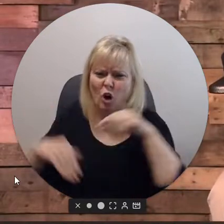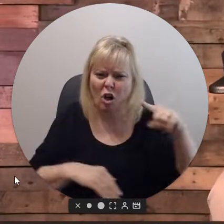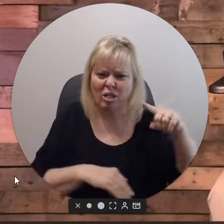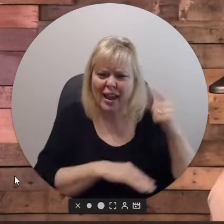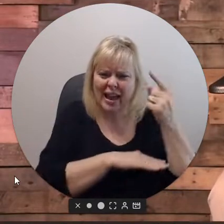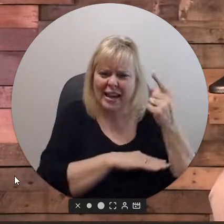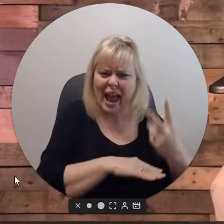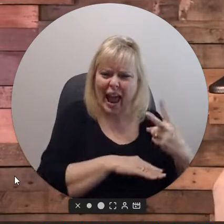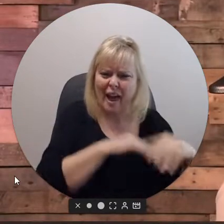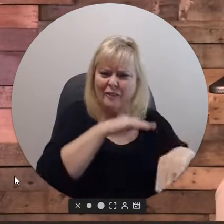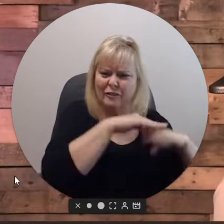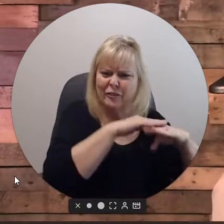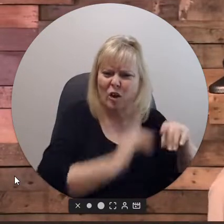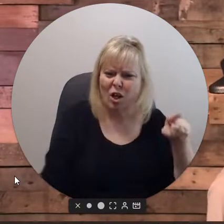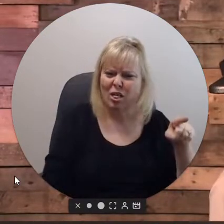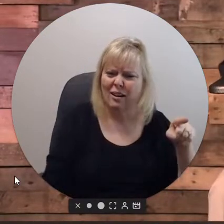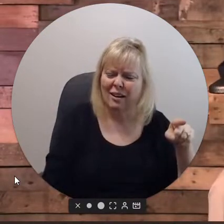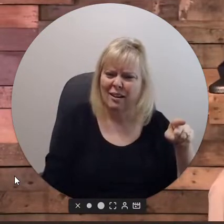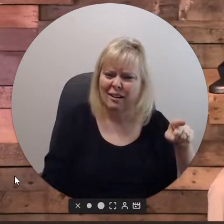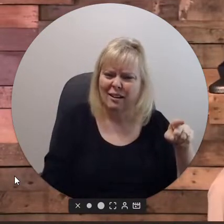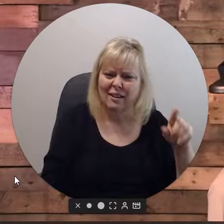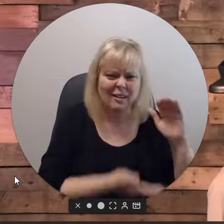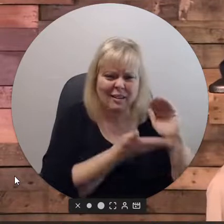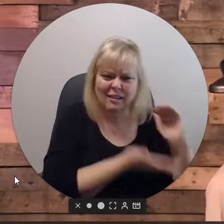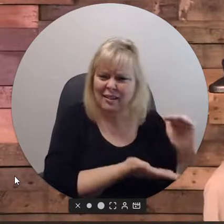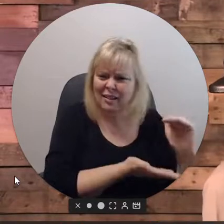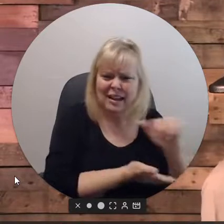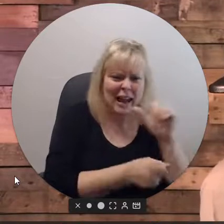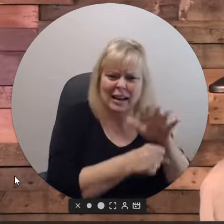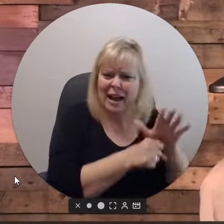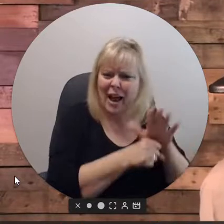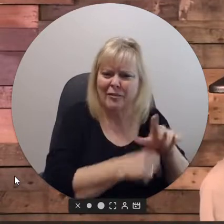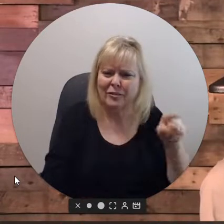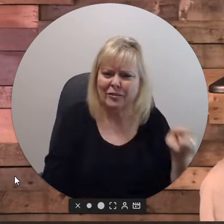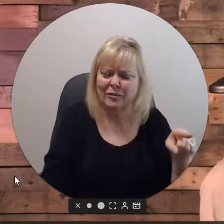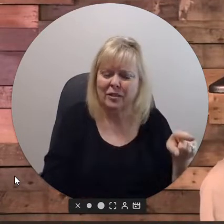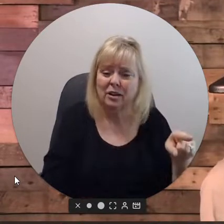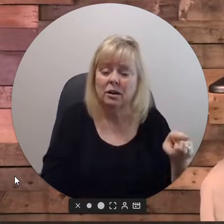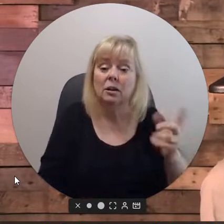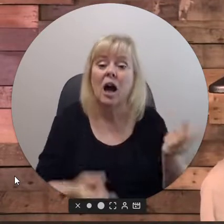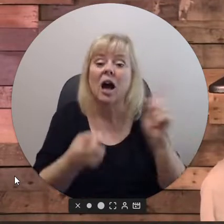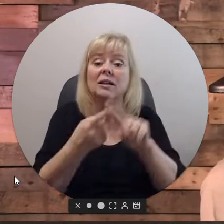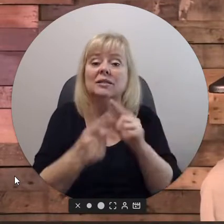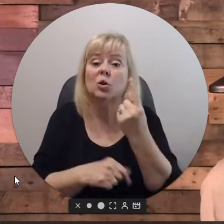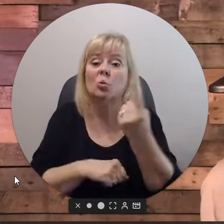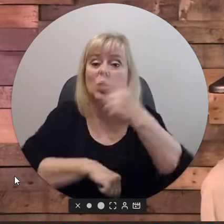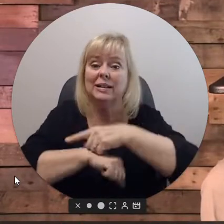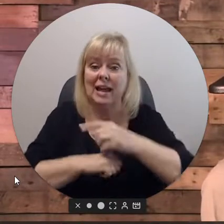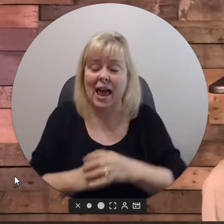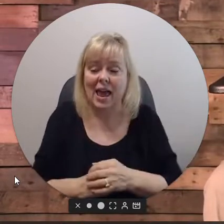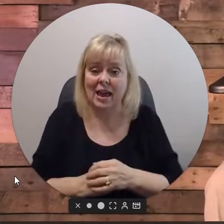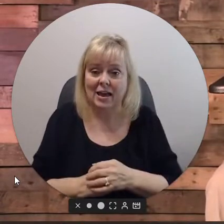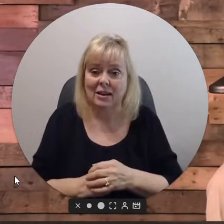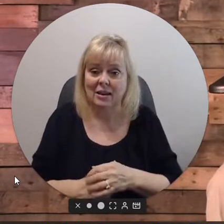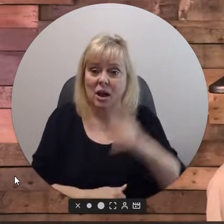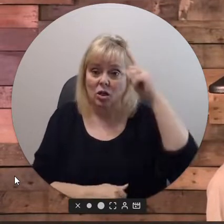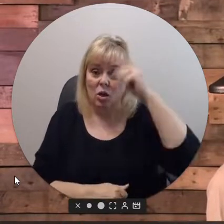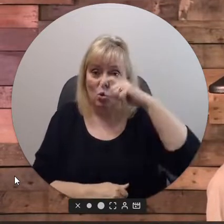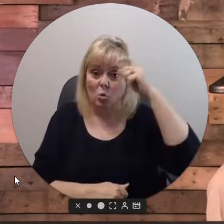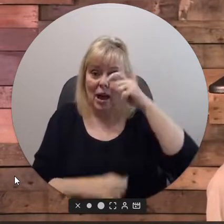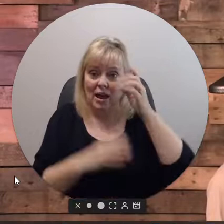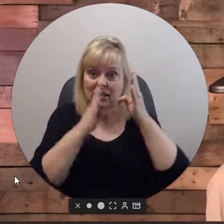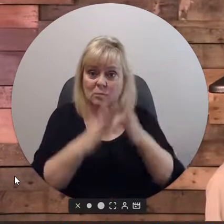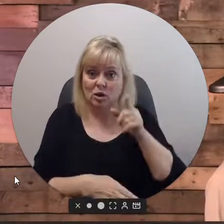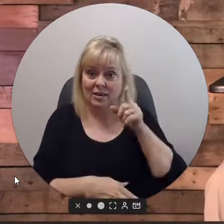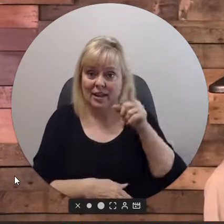transporting the water was. That is until one day when the wisest person in the village silenced